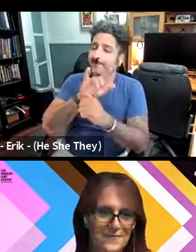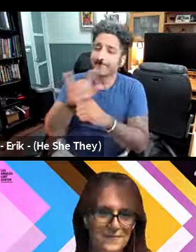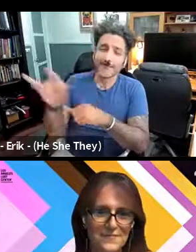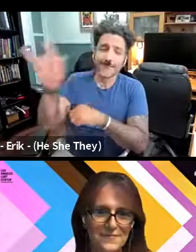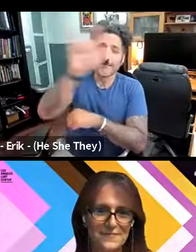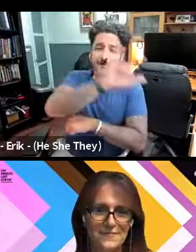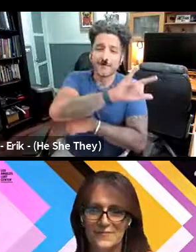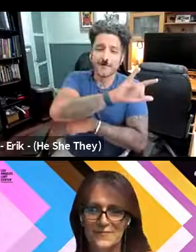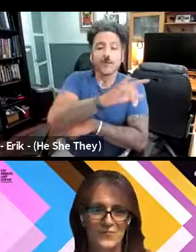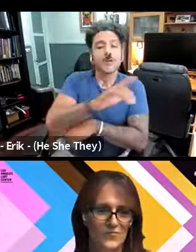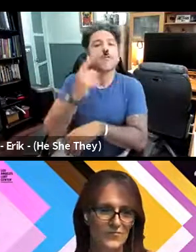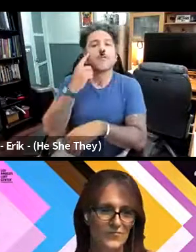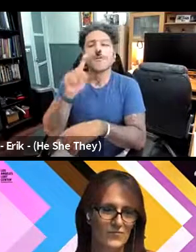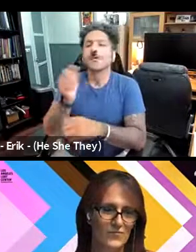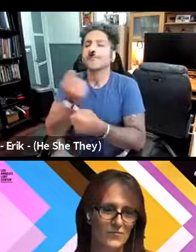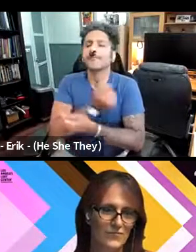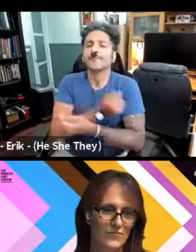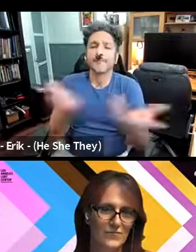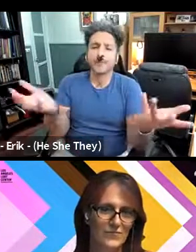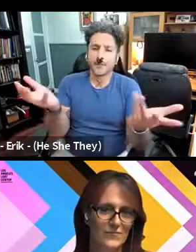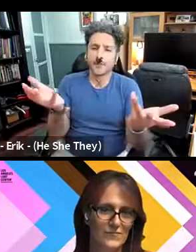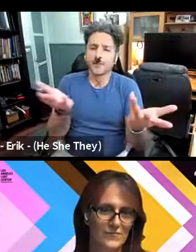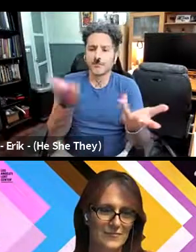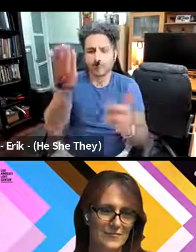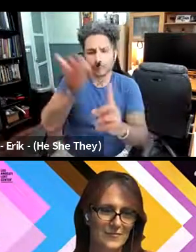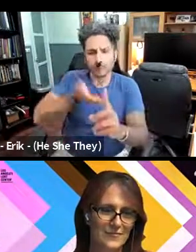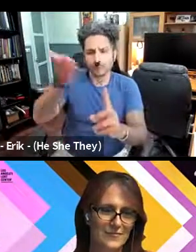you for everything that you are. Thank you.